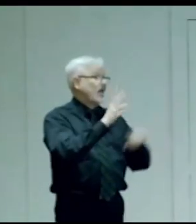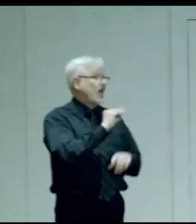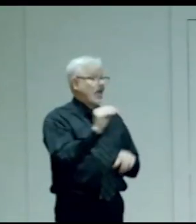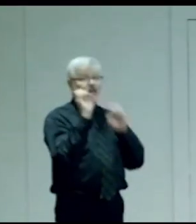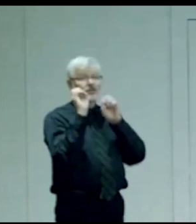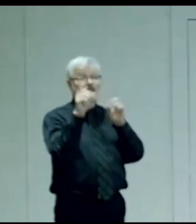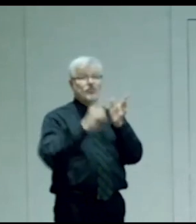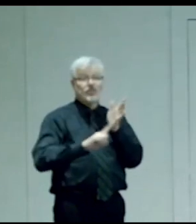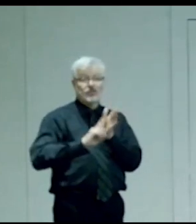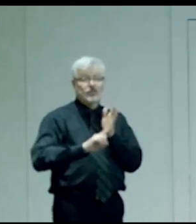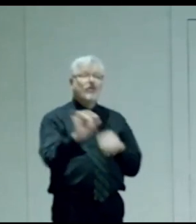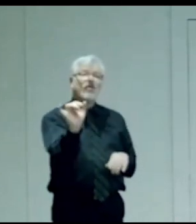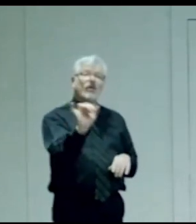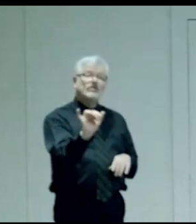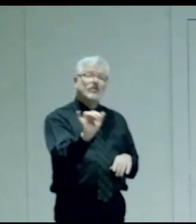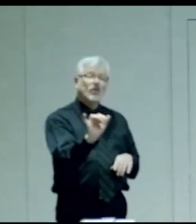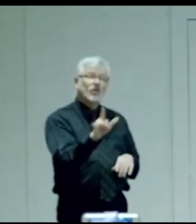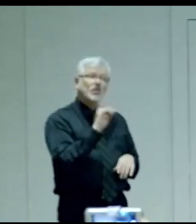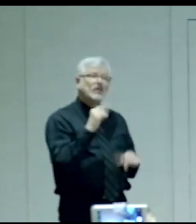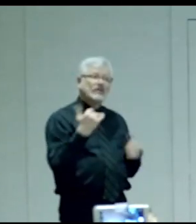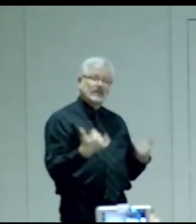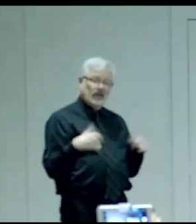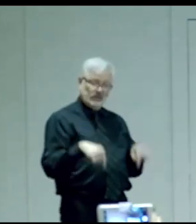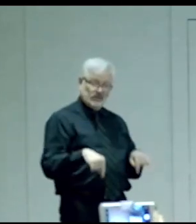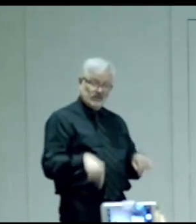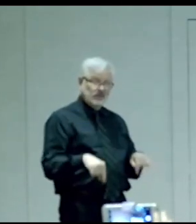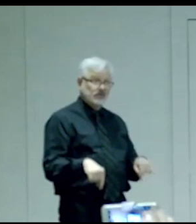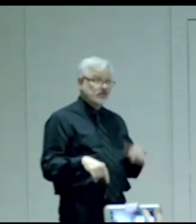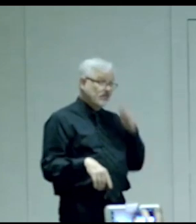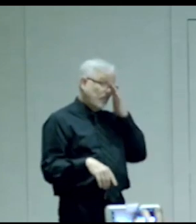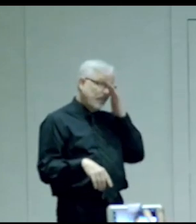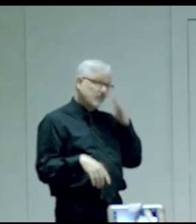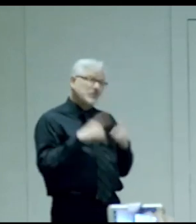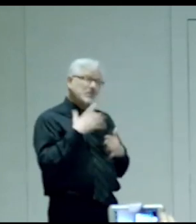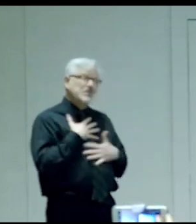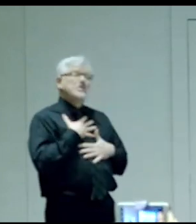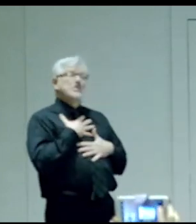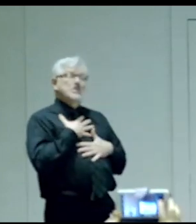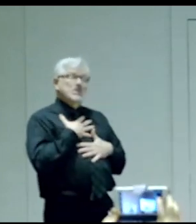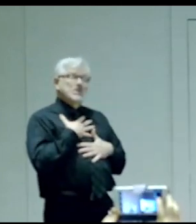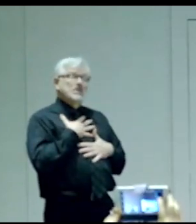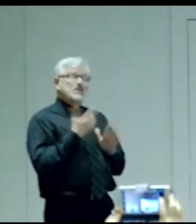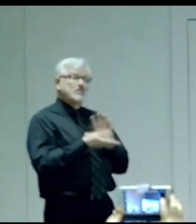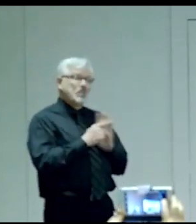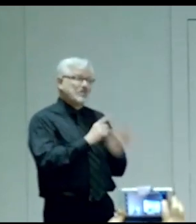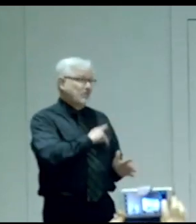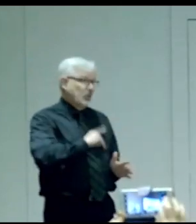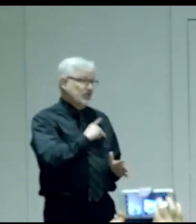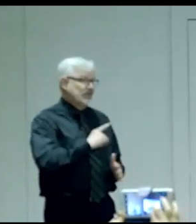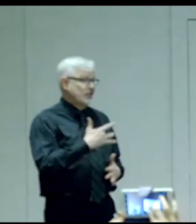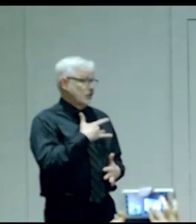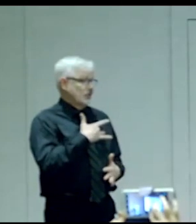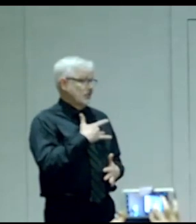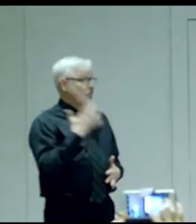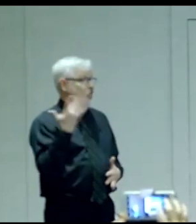research. Also, this is a very poignant moment for me in a personal sense. I grew